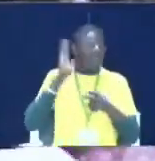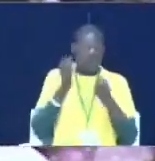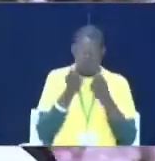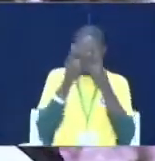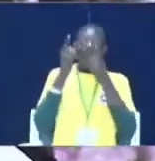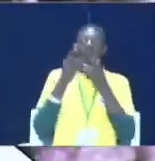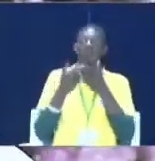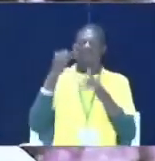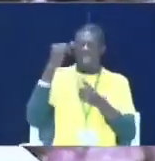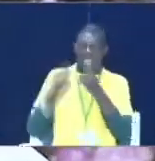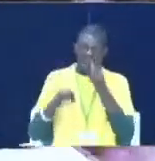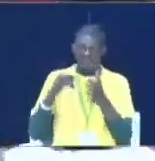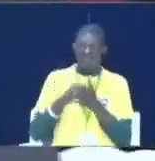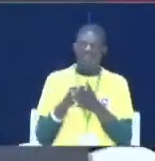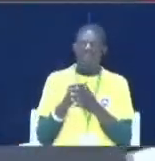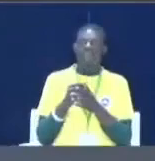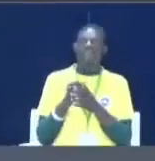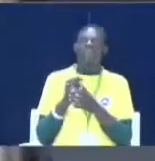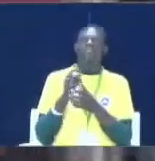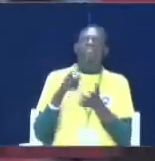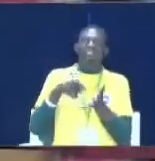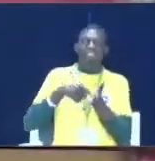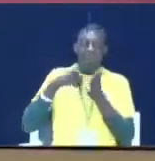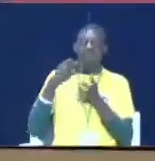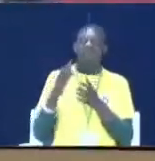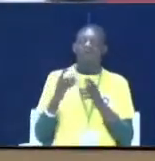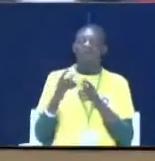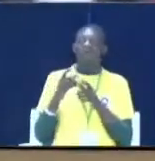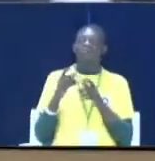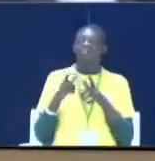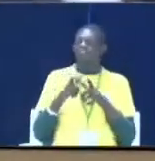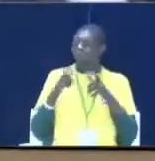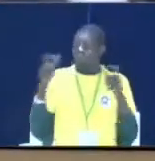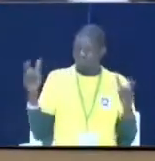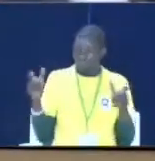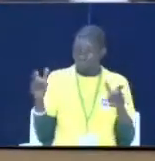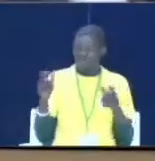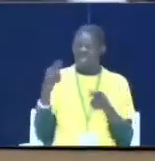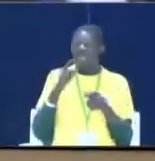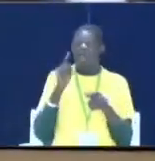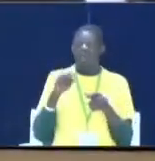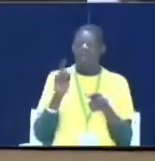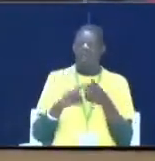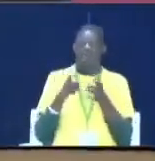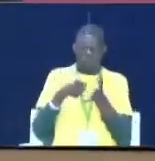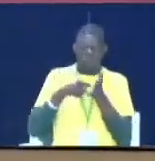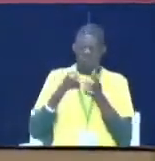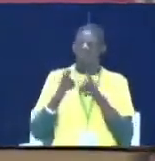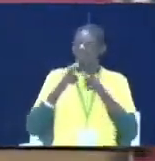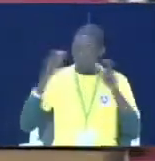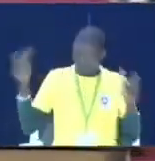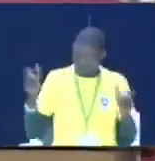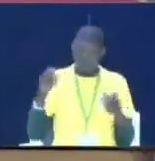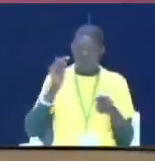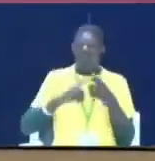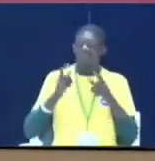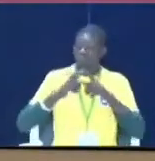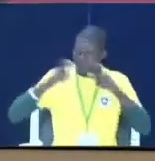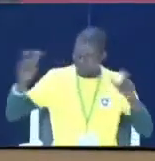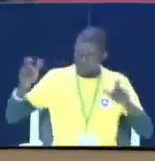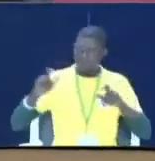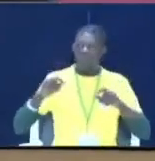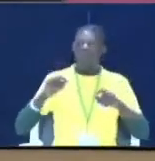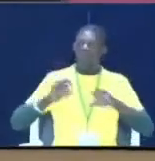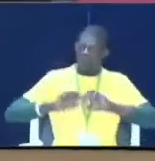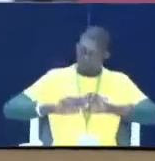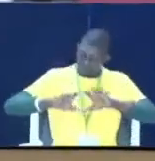Before I round off, last one is the demand of stretching. Any man that will be enlarged is a man who will give himself to stretching. You must